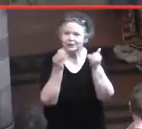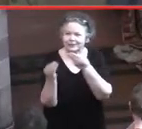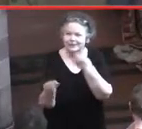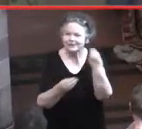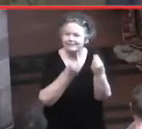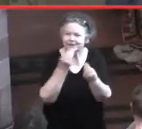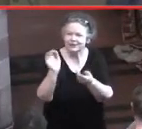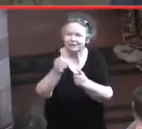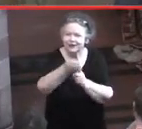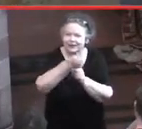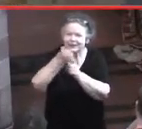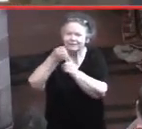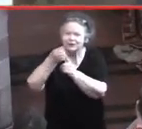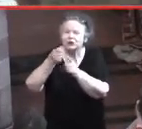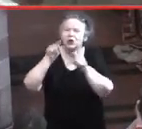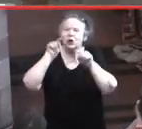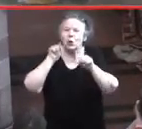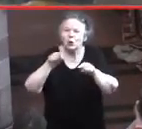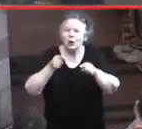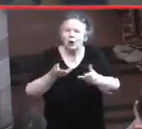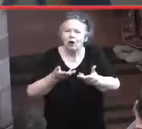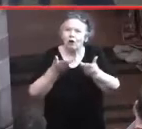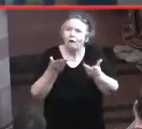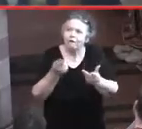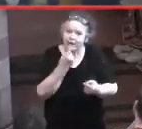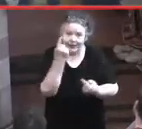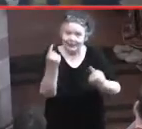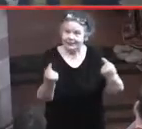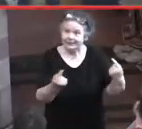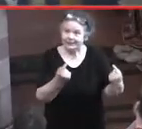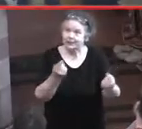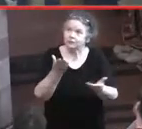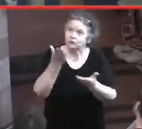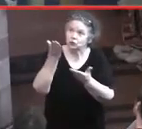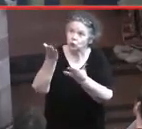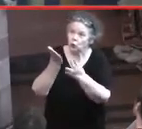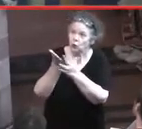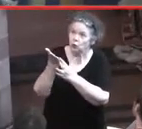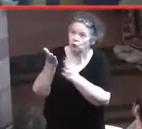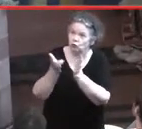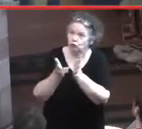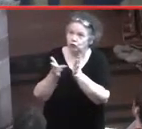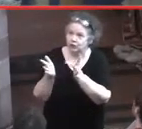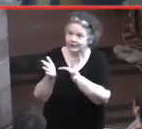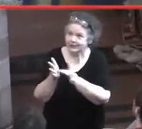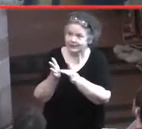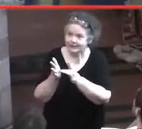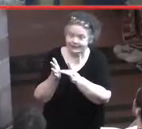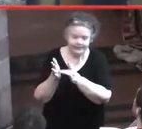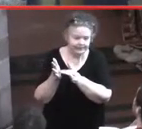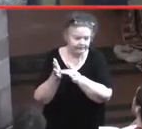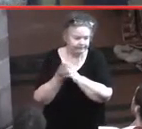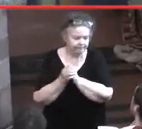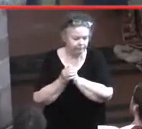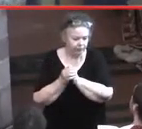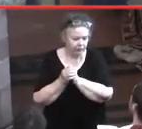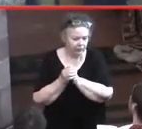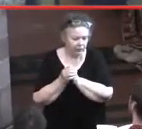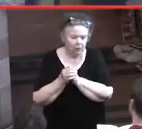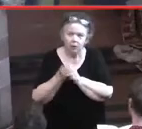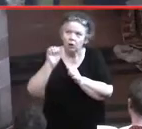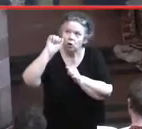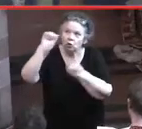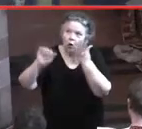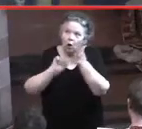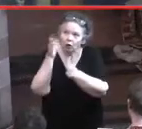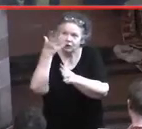redemption, we offer ourselves to you through Christ, our great high priest. Send your